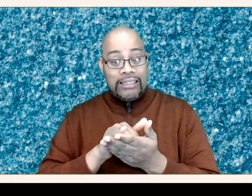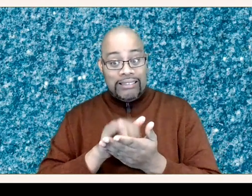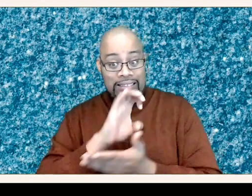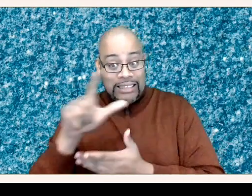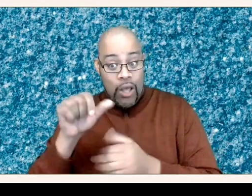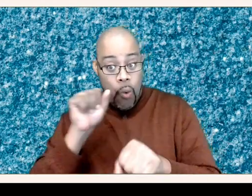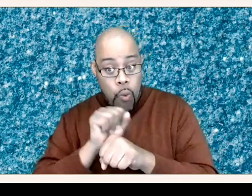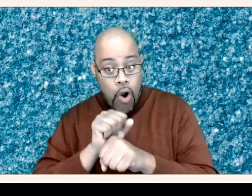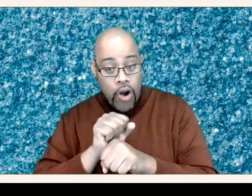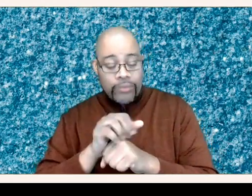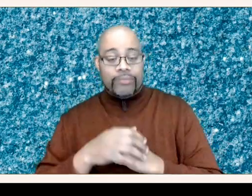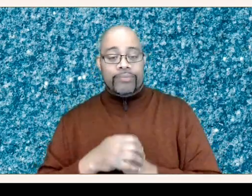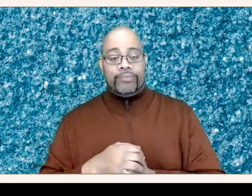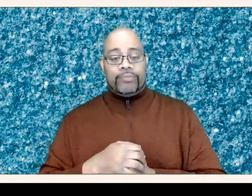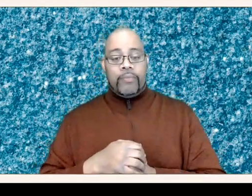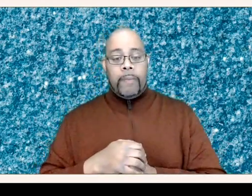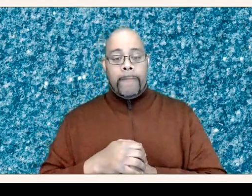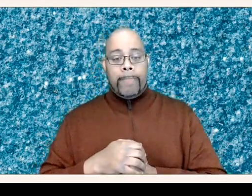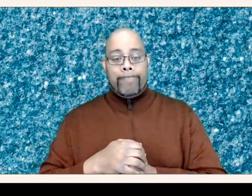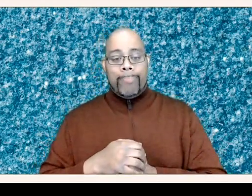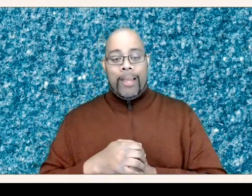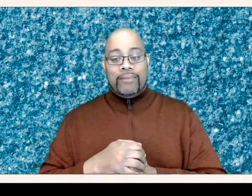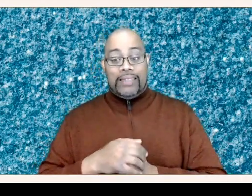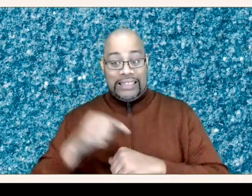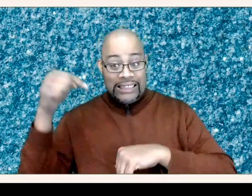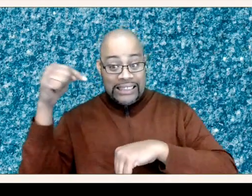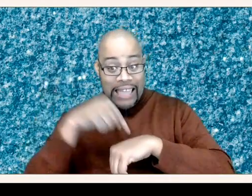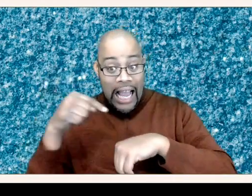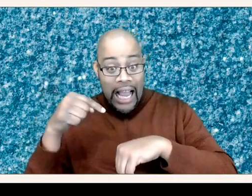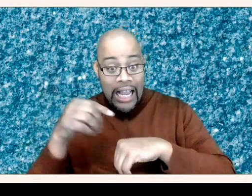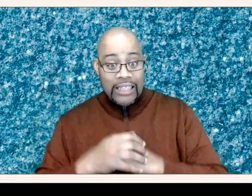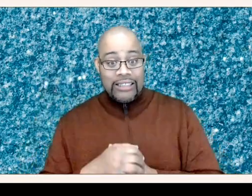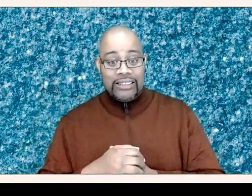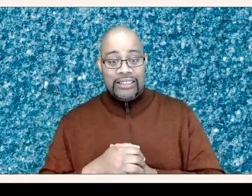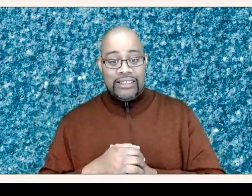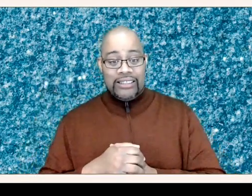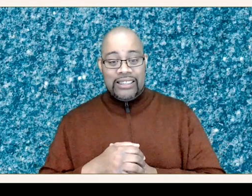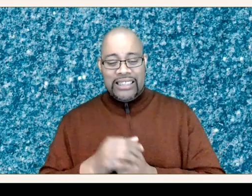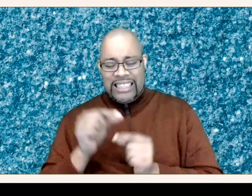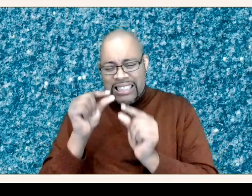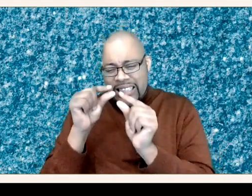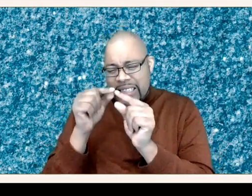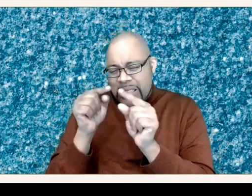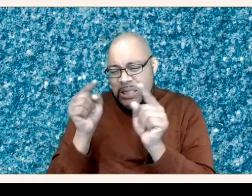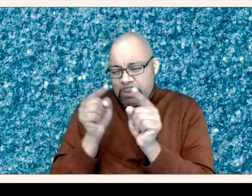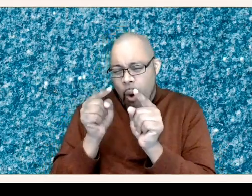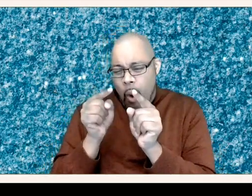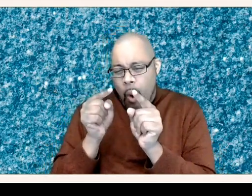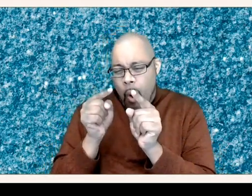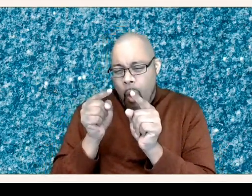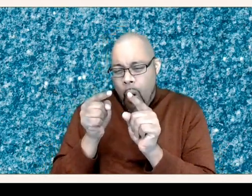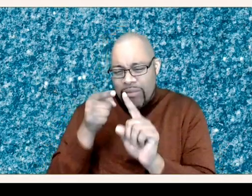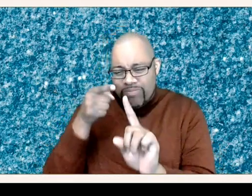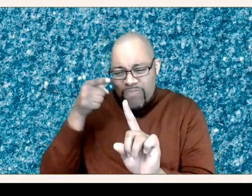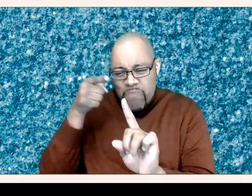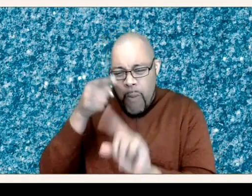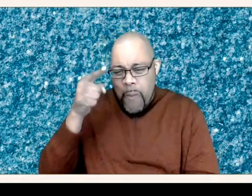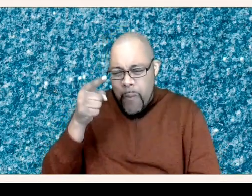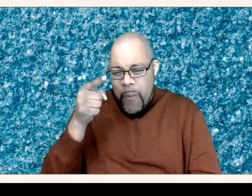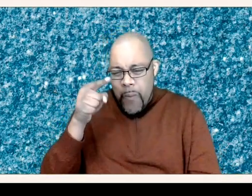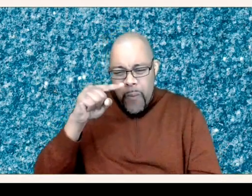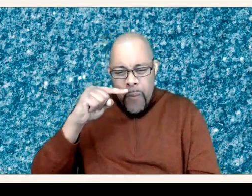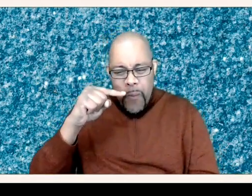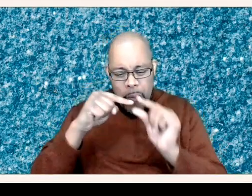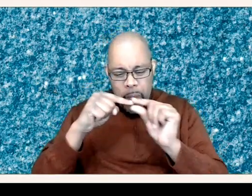nematocysts, it is a mouthful, the way they deliver their sting is by these little tiny needle-like